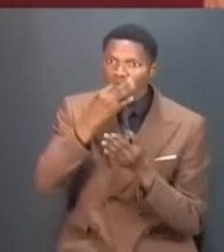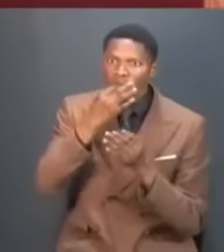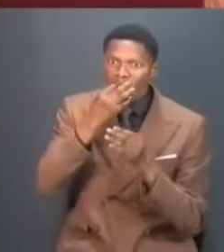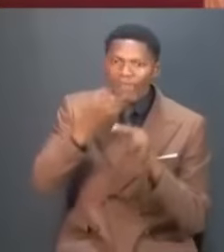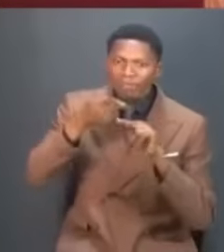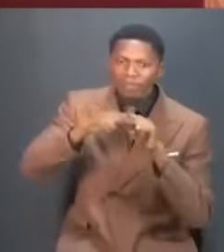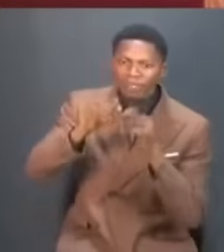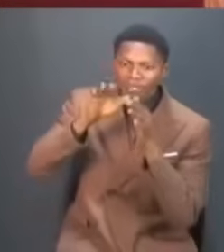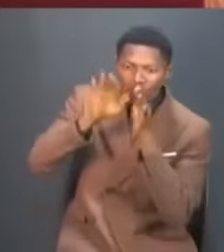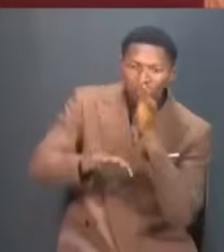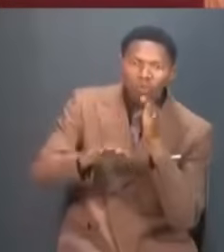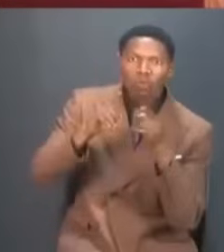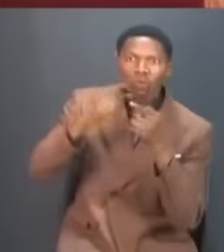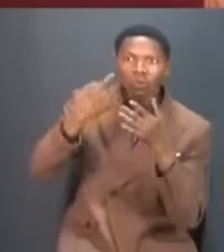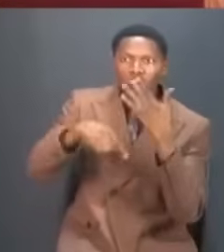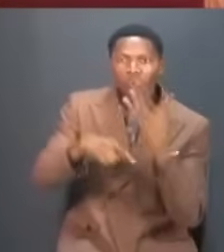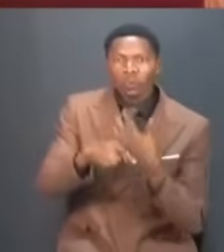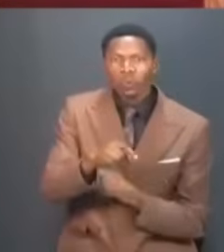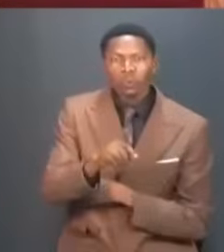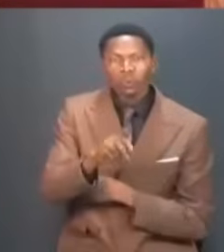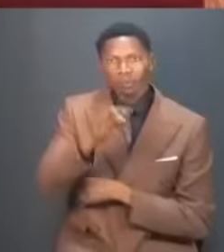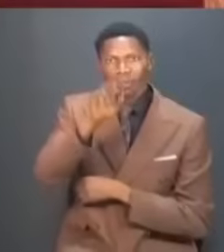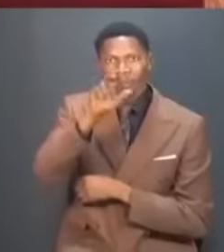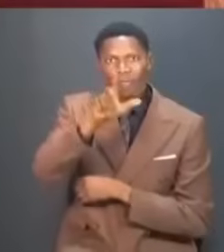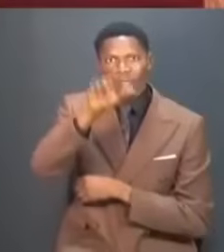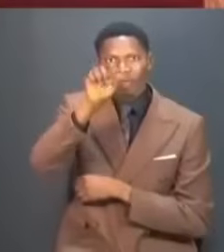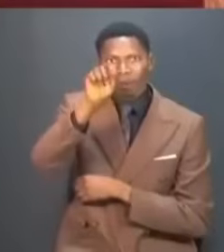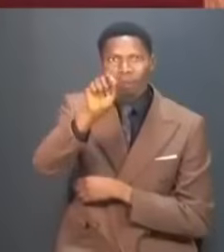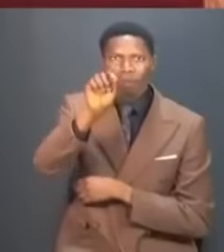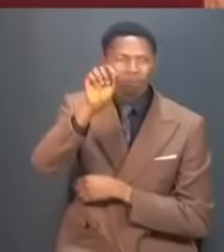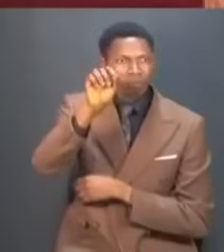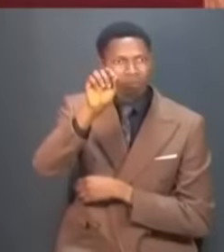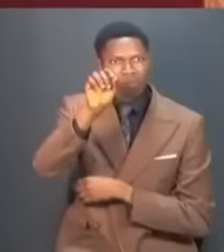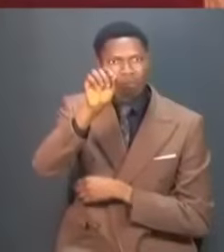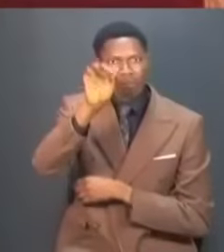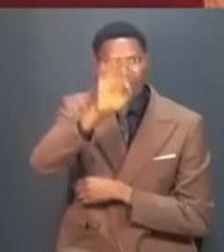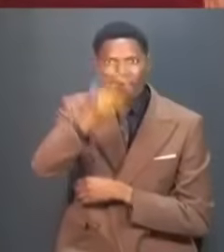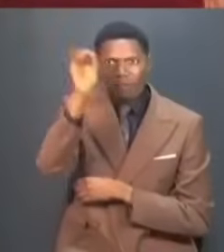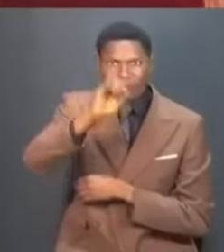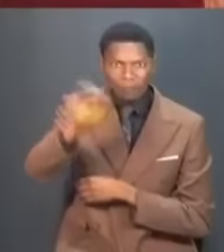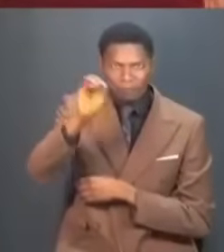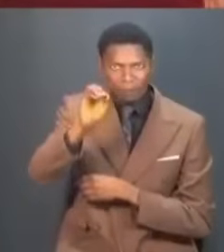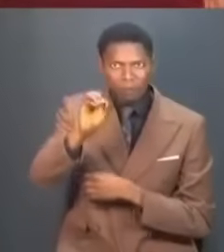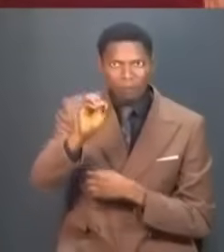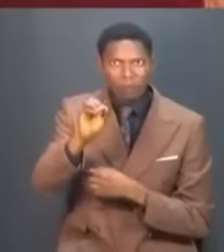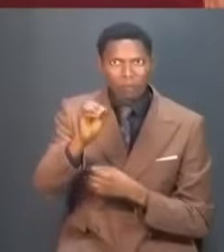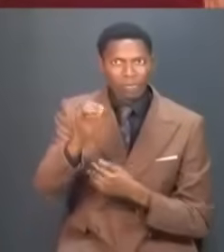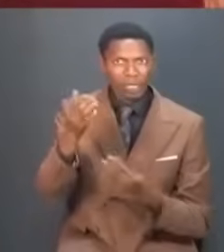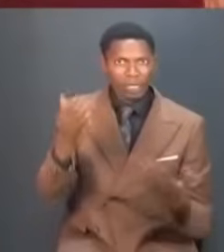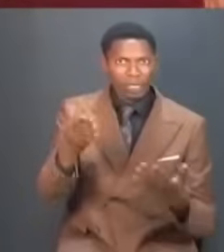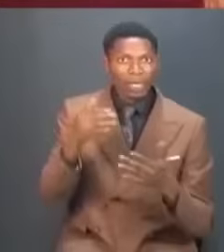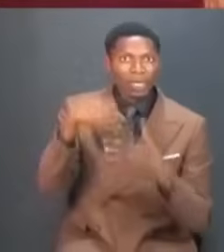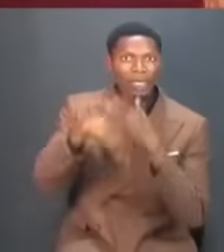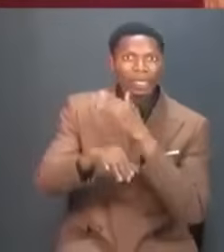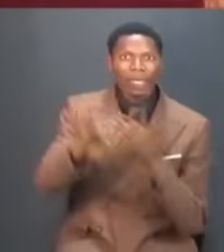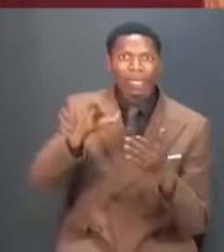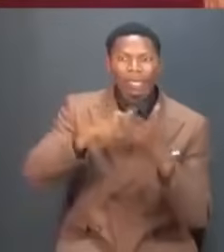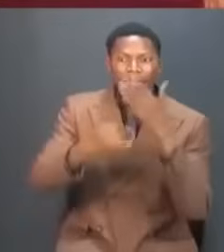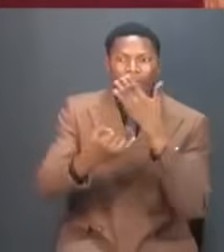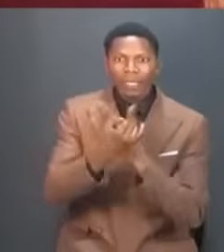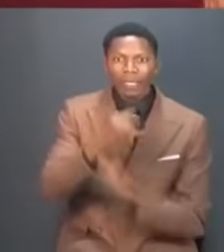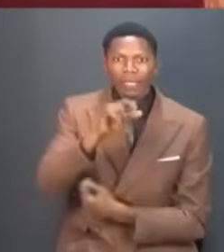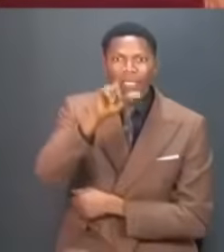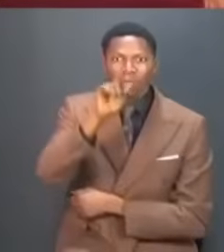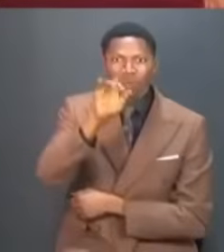to 3.9% in December 2025, down from 28.3% in January